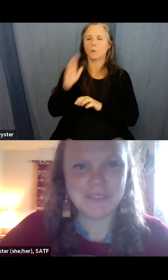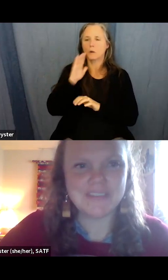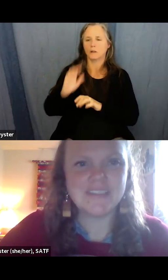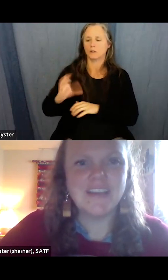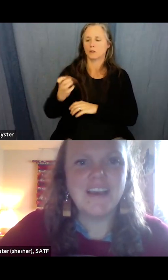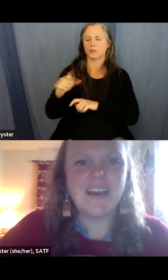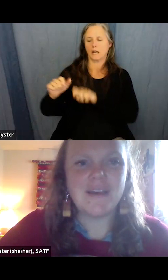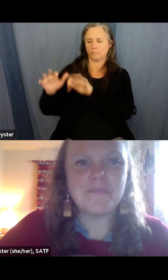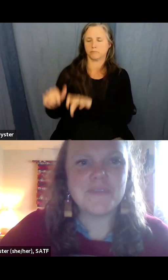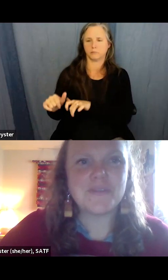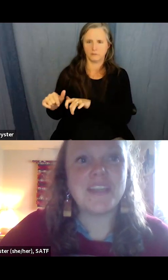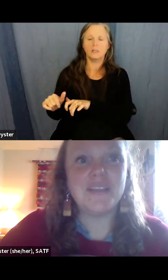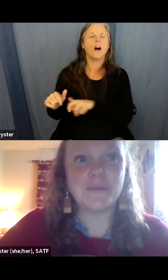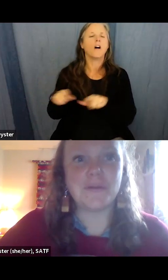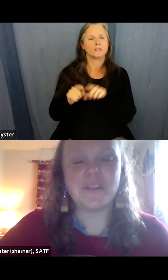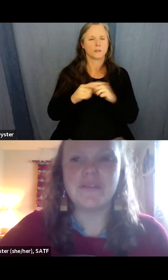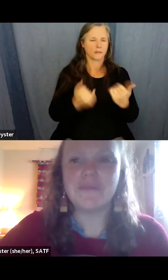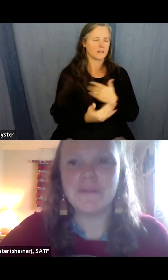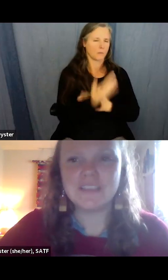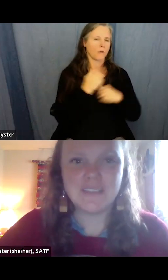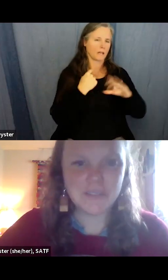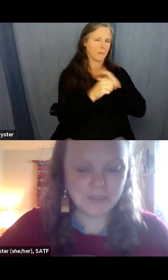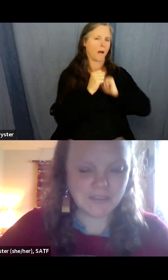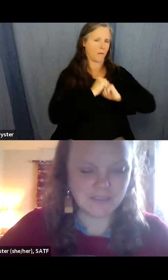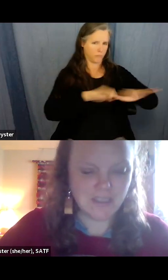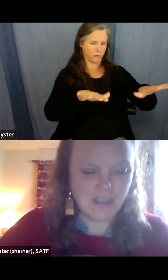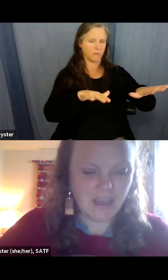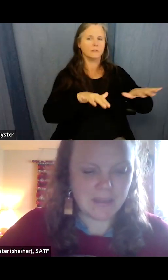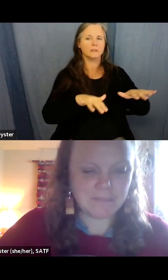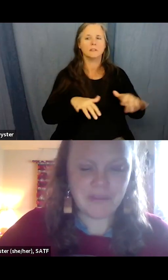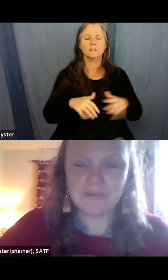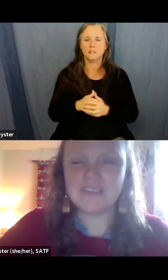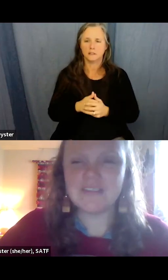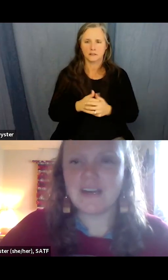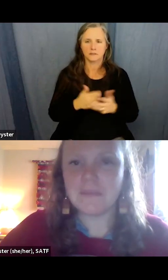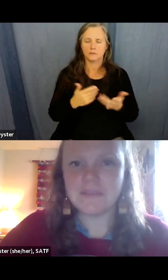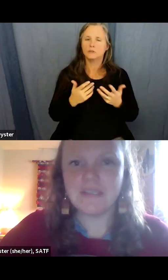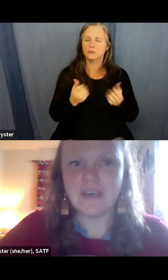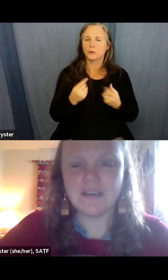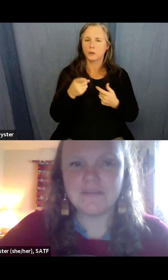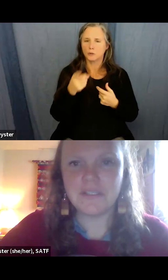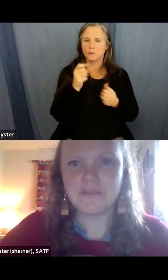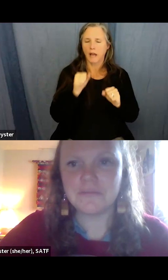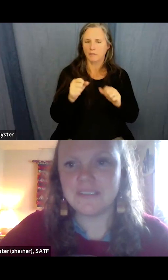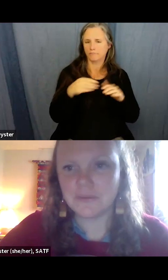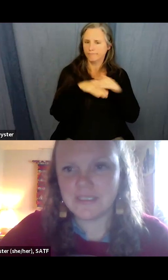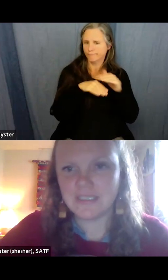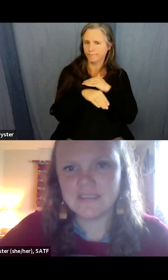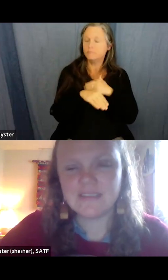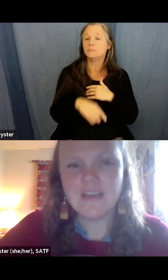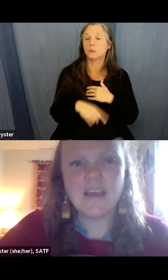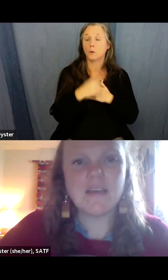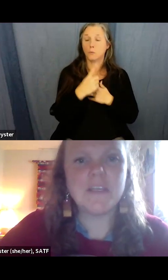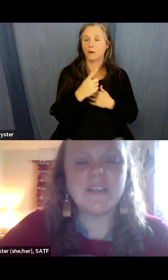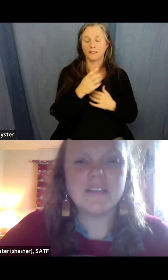safe supports. So thank you both. We want to leave you all with just a couple of